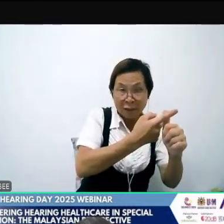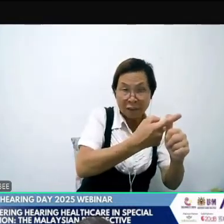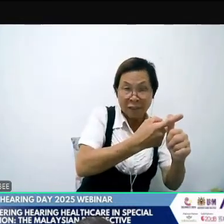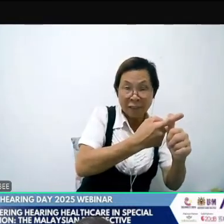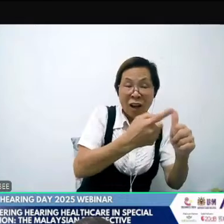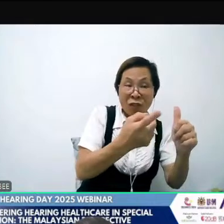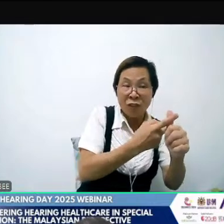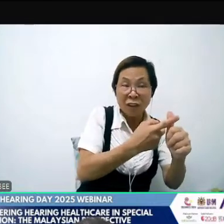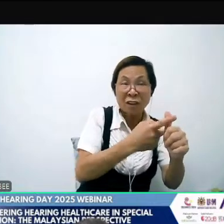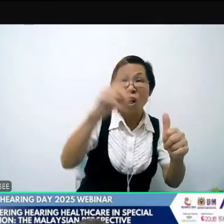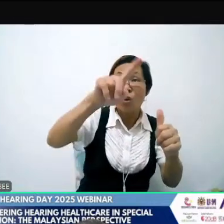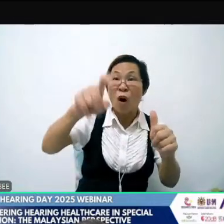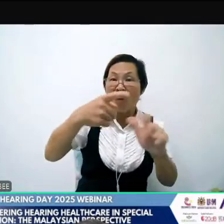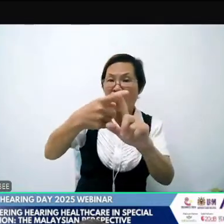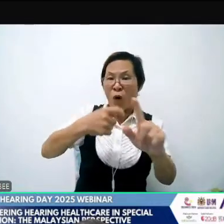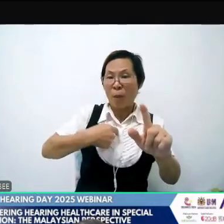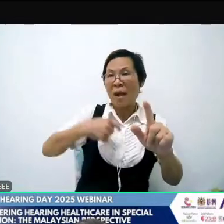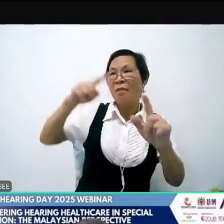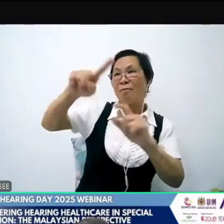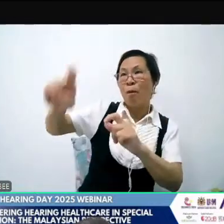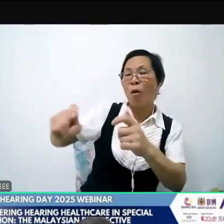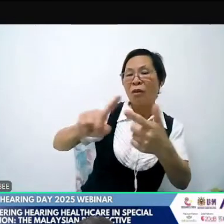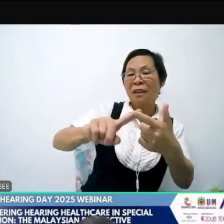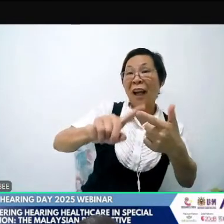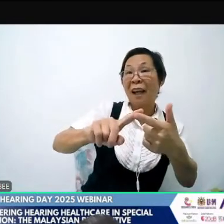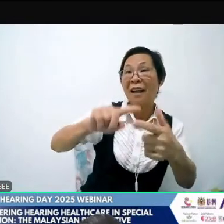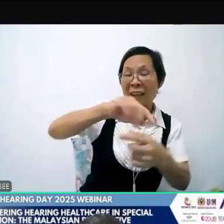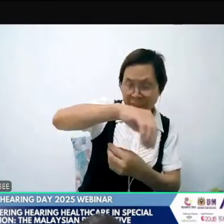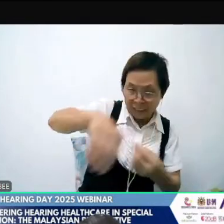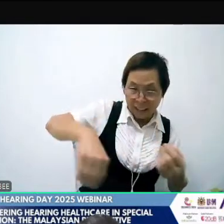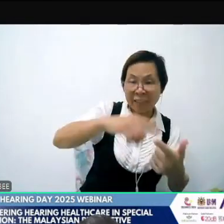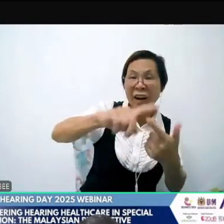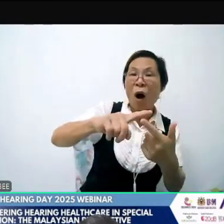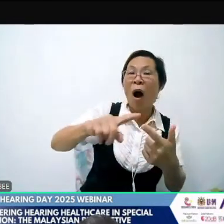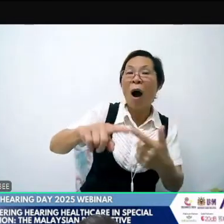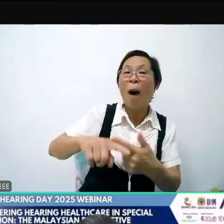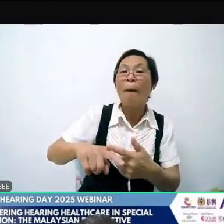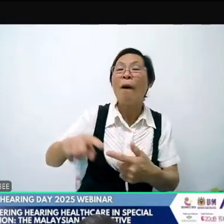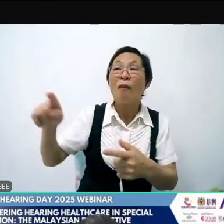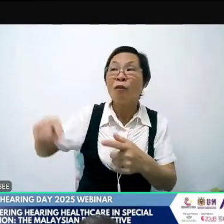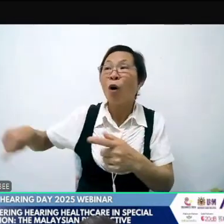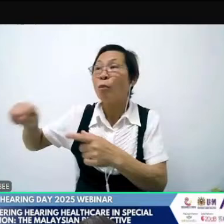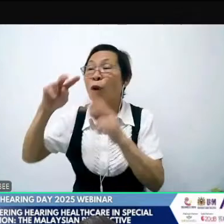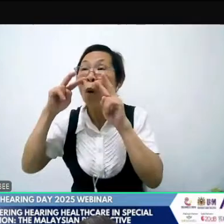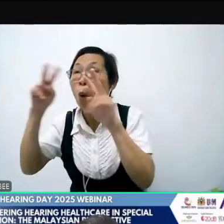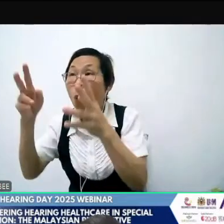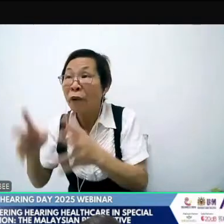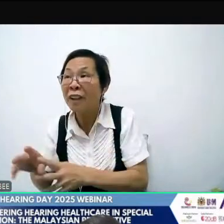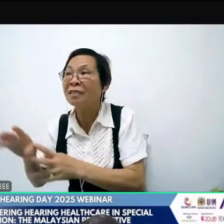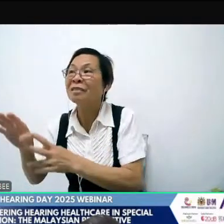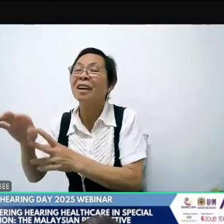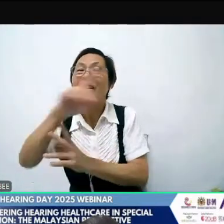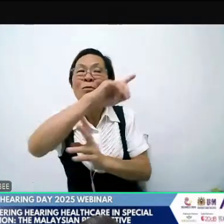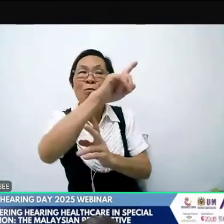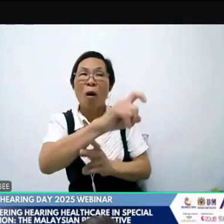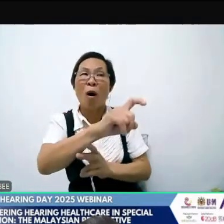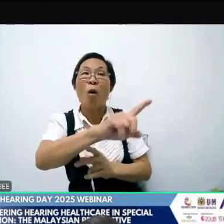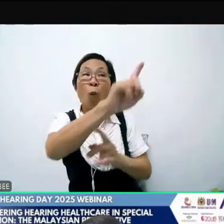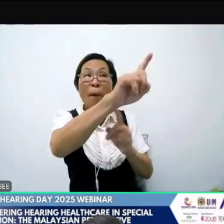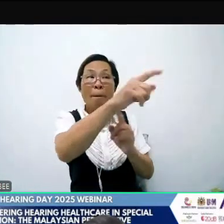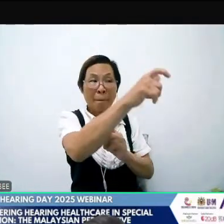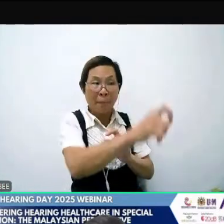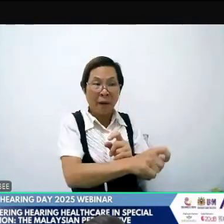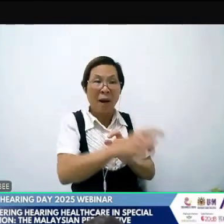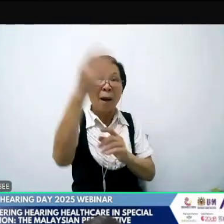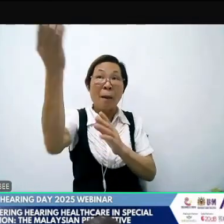is from me, and then the second round we will pick up a question from the audience. for each presenter or